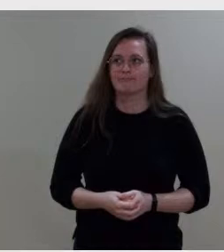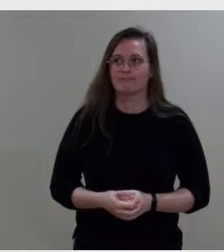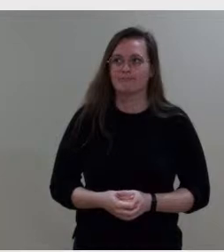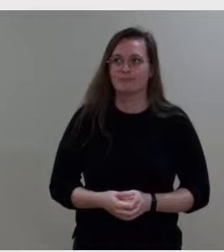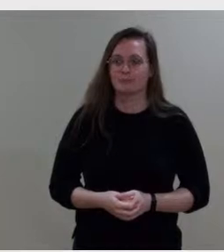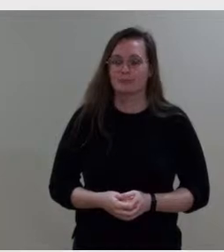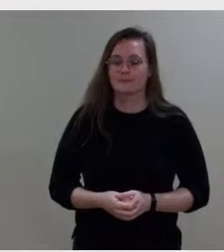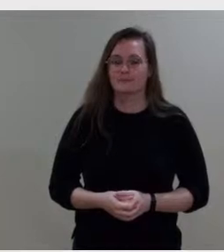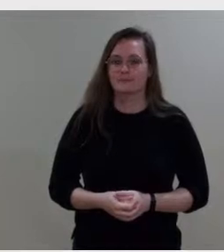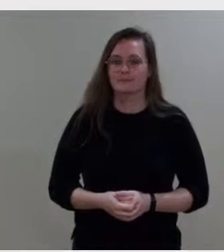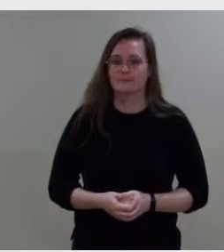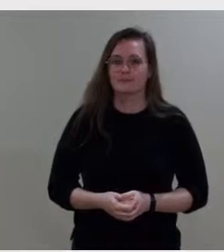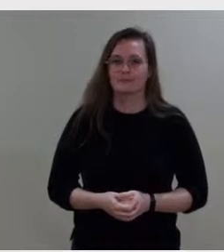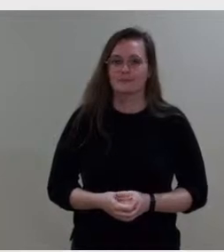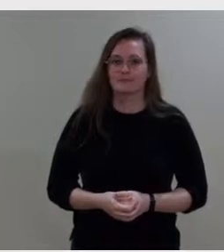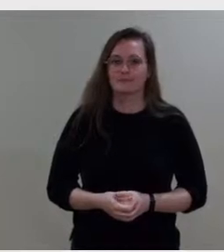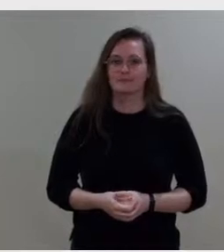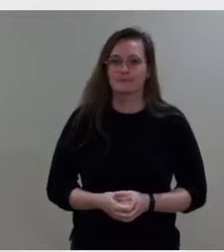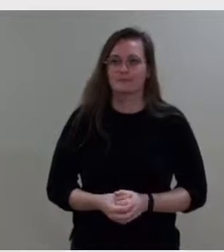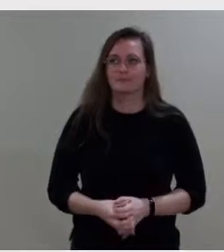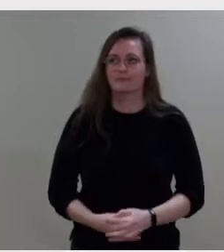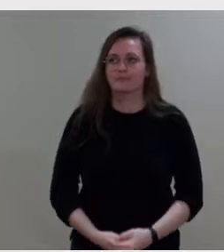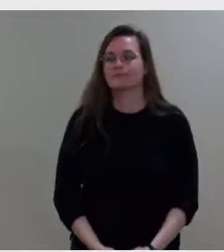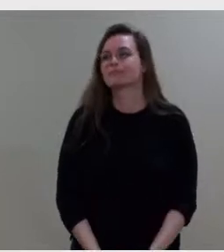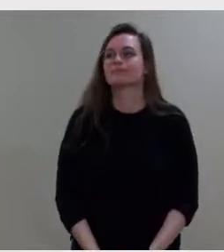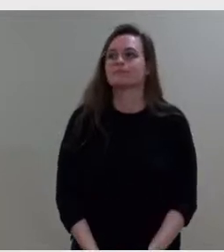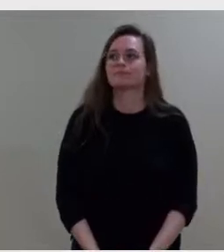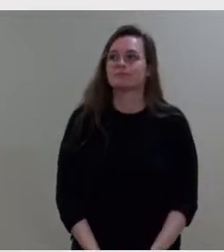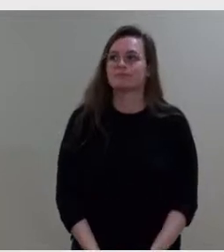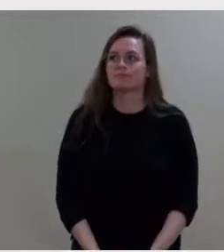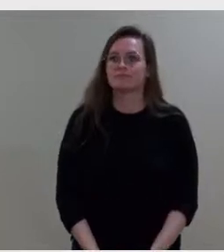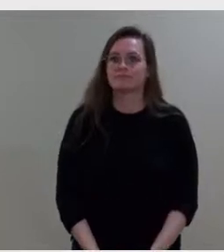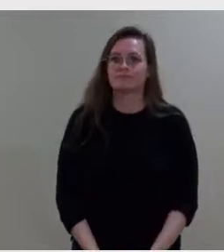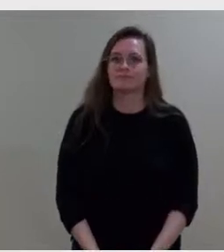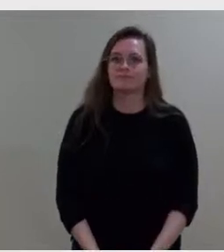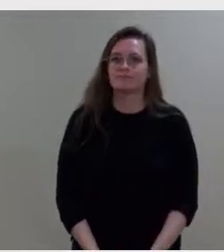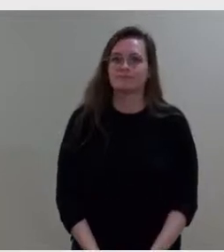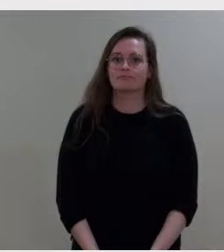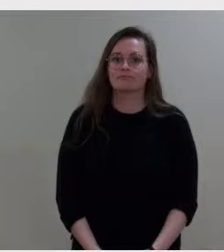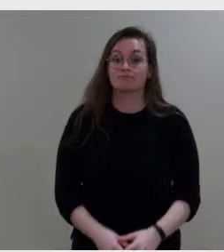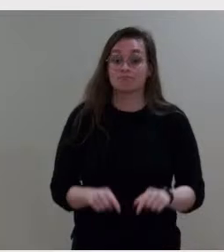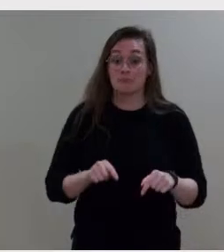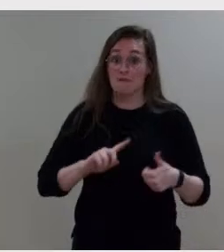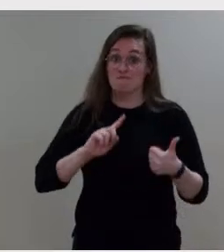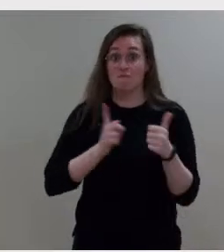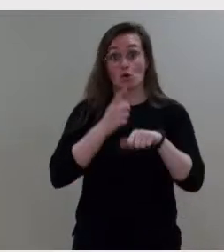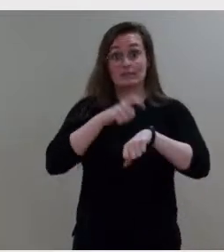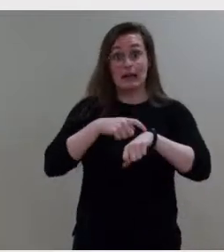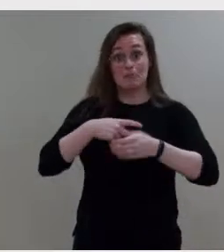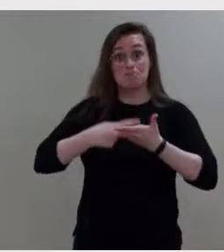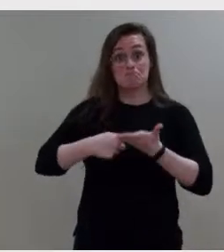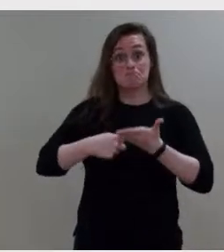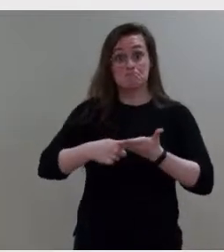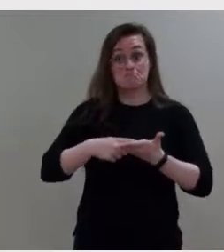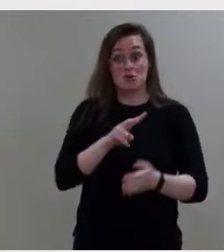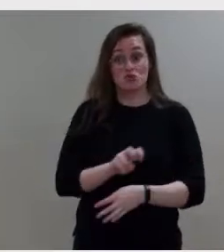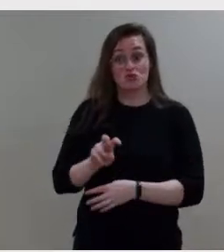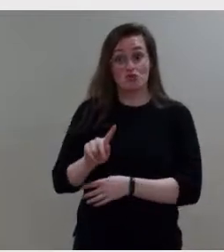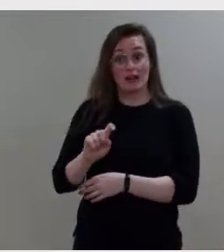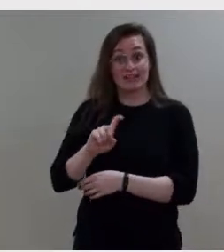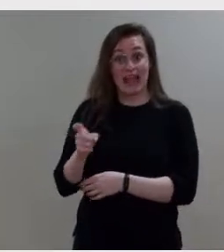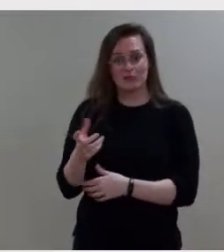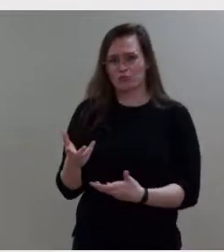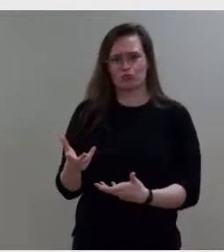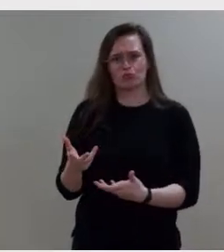So this isn't the first time that the town has looked at a deed transfer tax. It has been looked